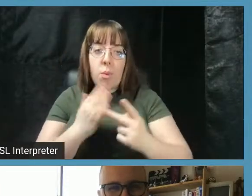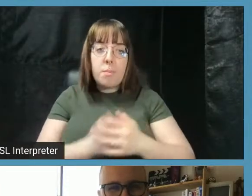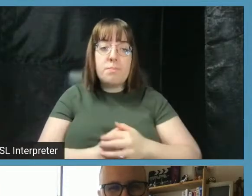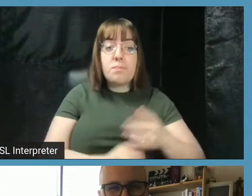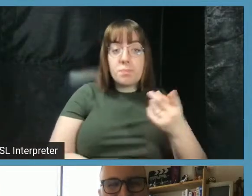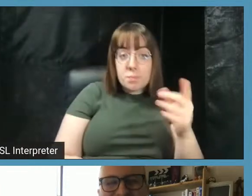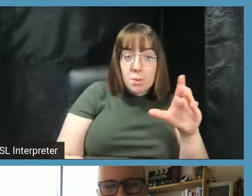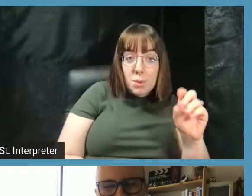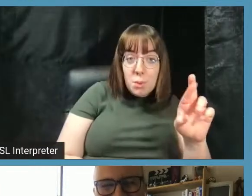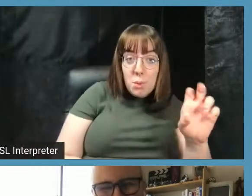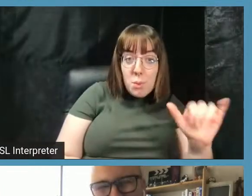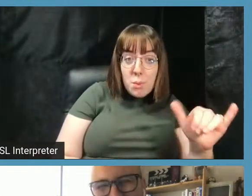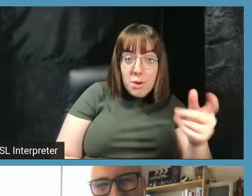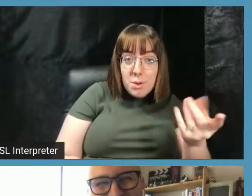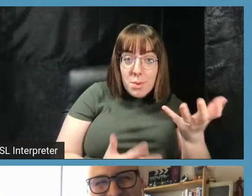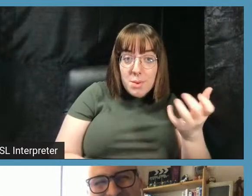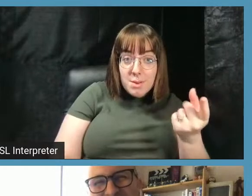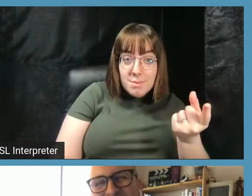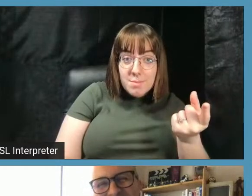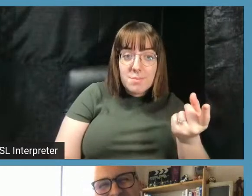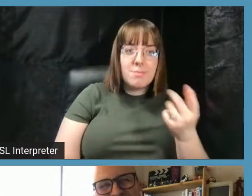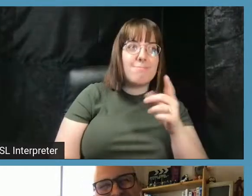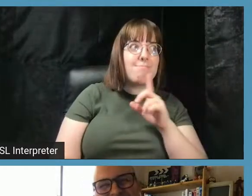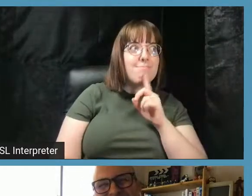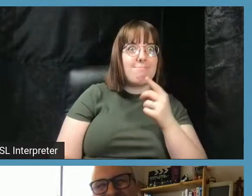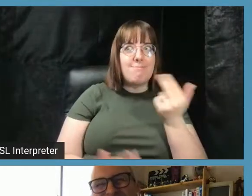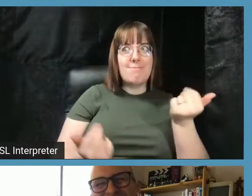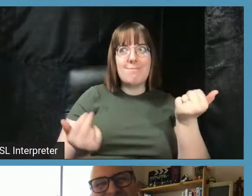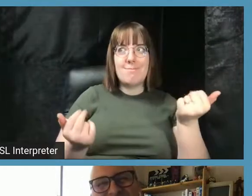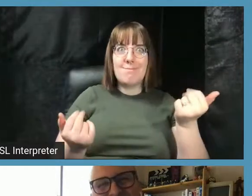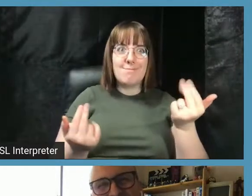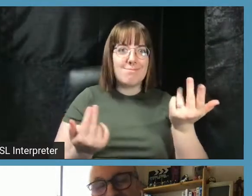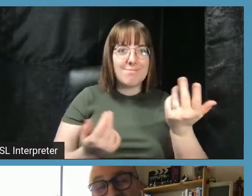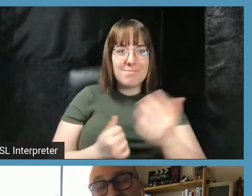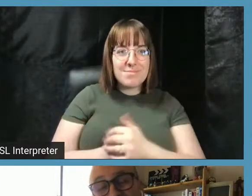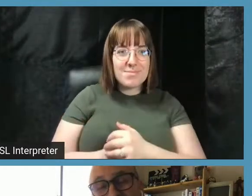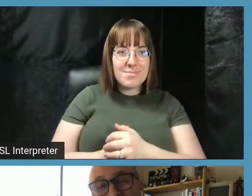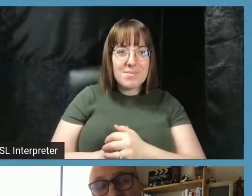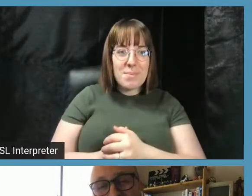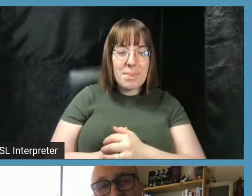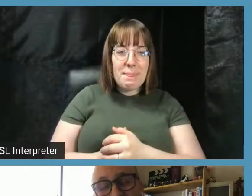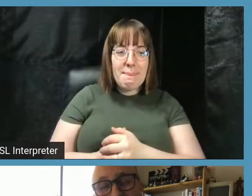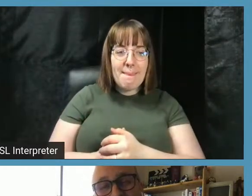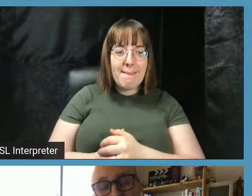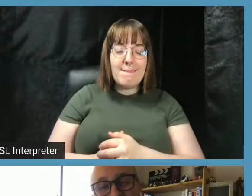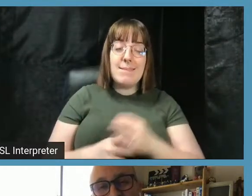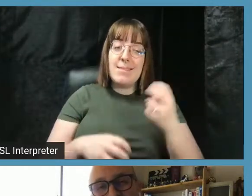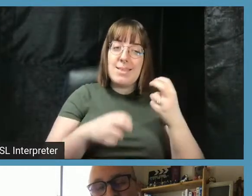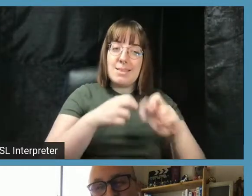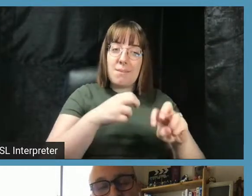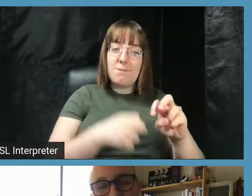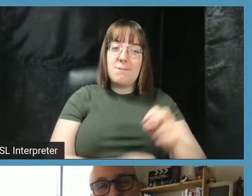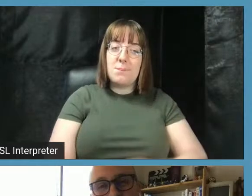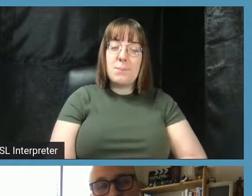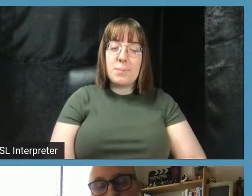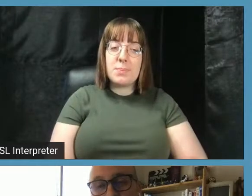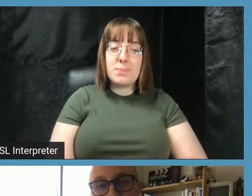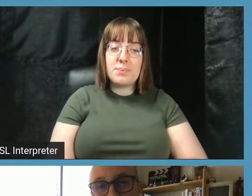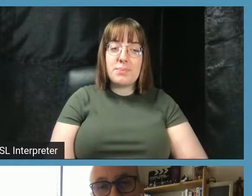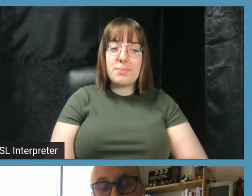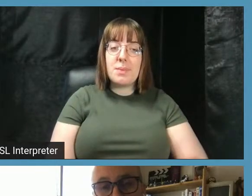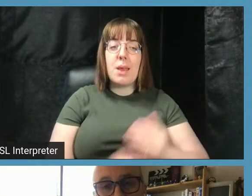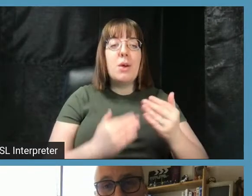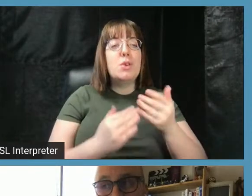Corey, you want to take that first? Yeah, sure. I mean, it's a tough one. Everyone, it's almost like